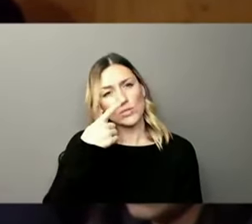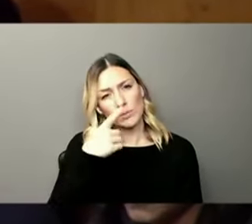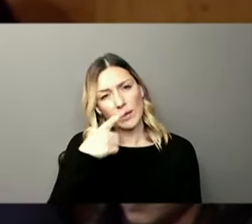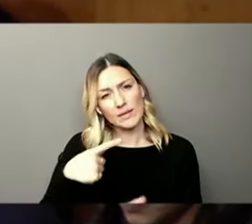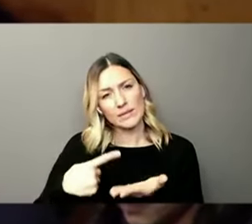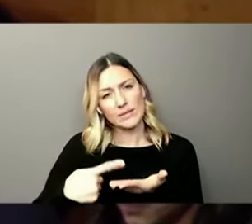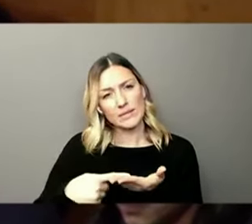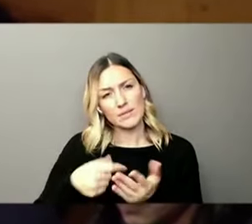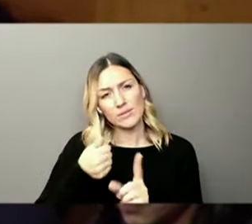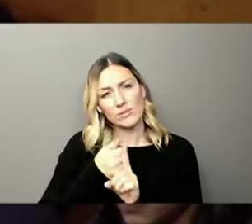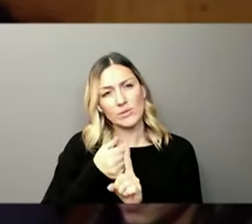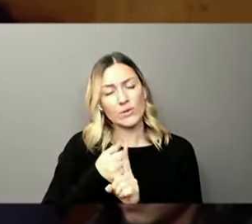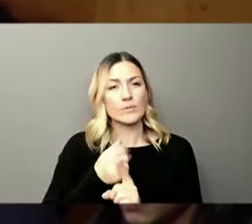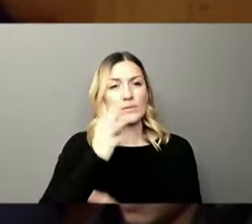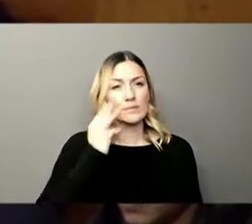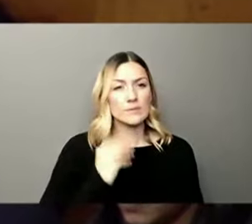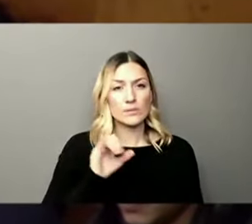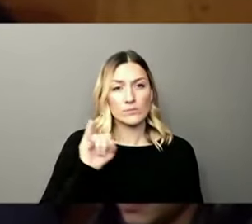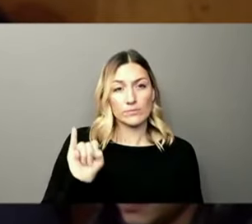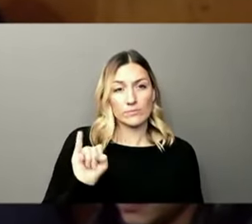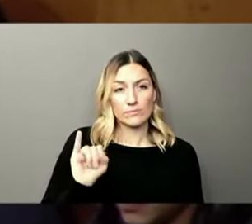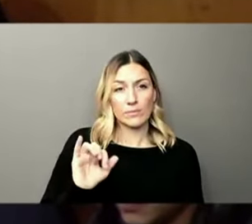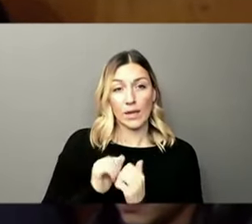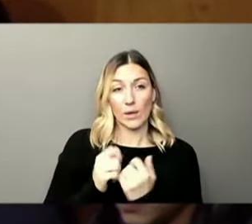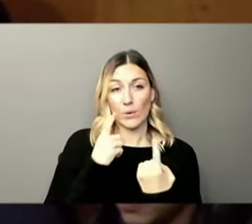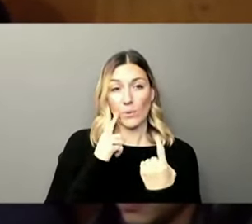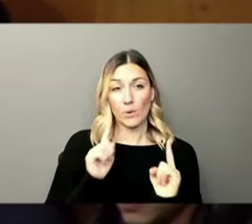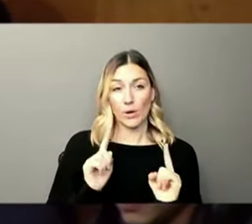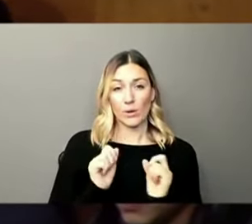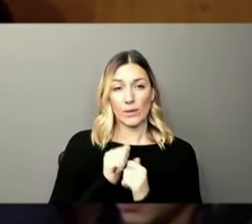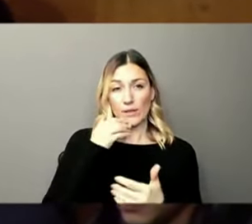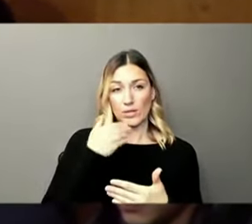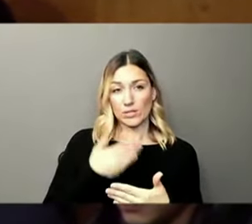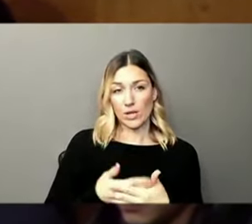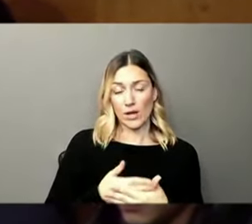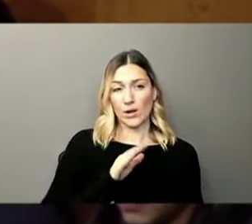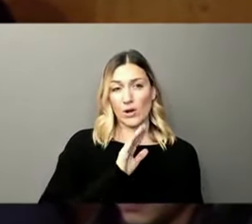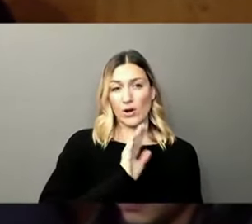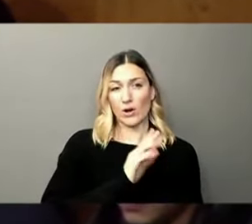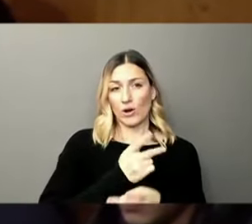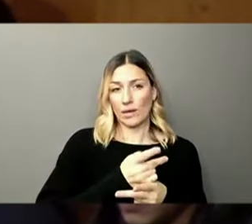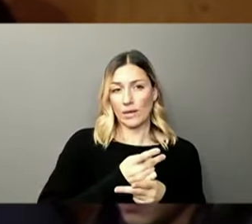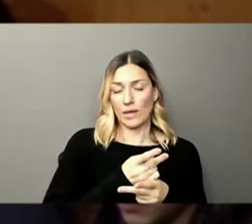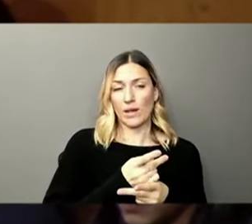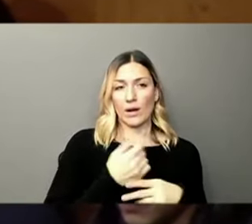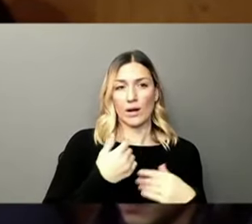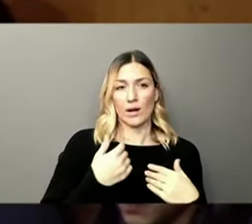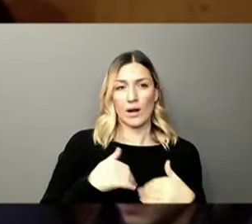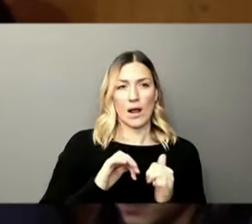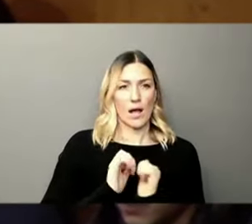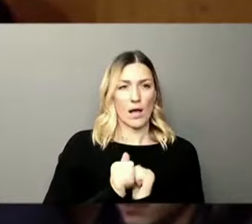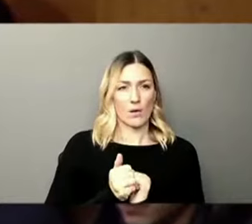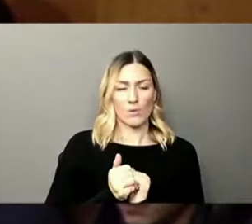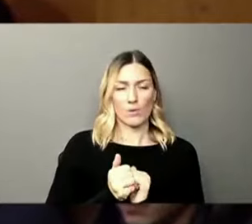your own experience with insurance and then how it has worked with your daughter, how her care has...